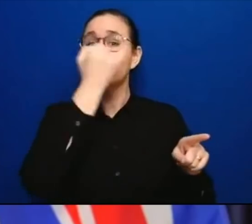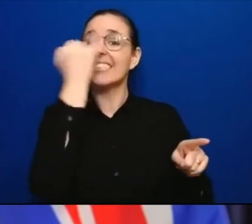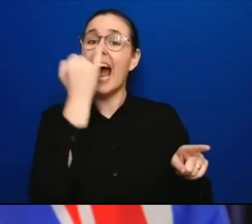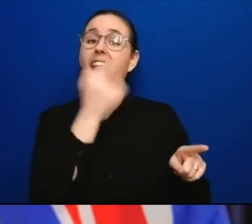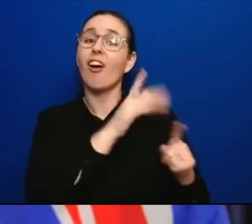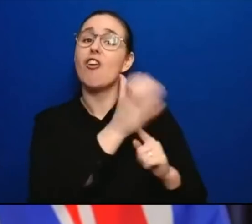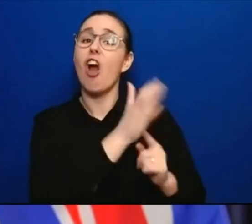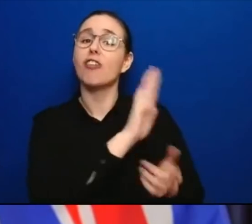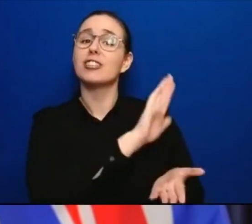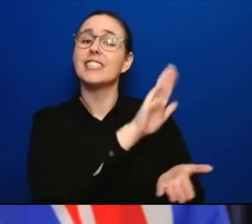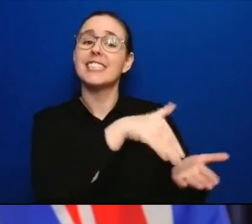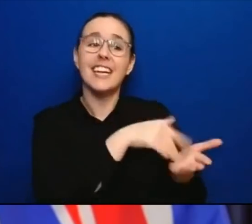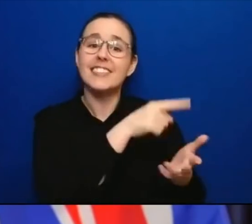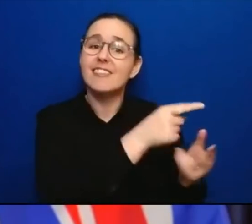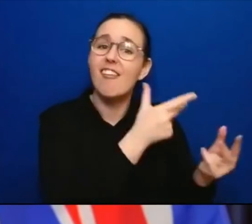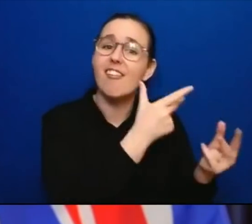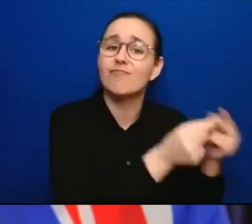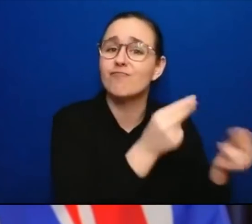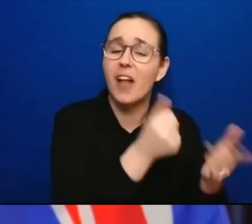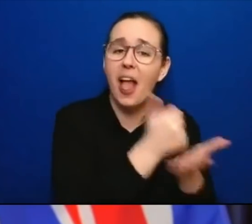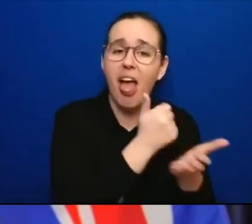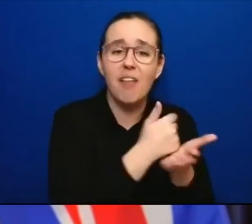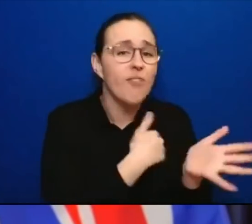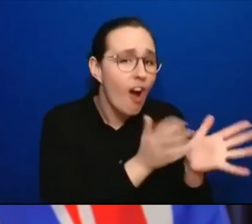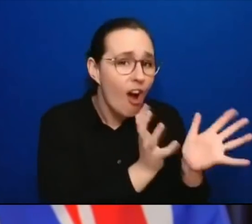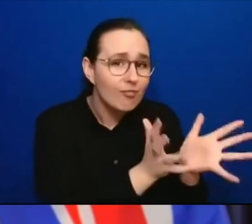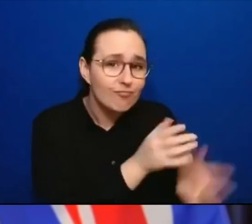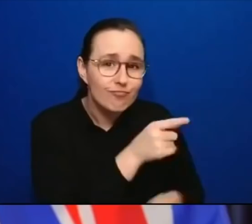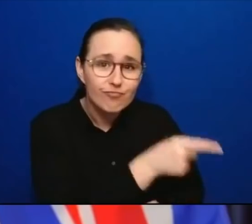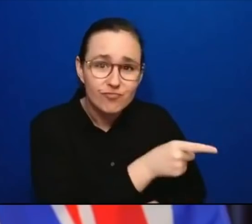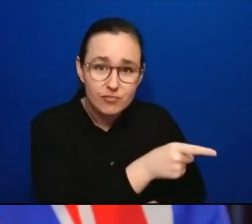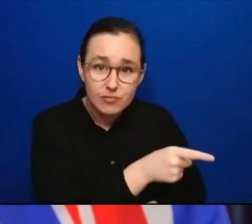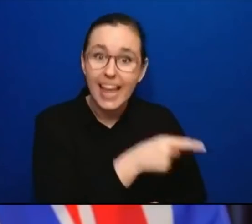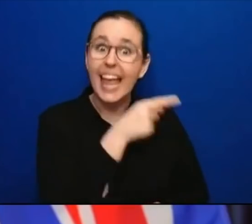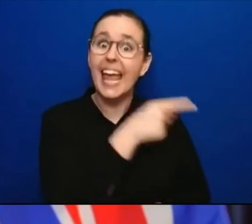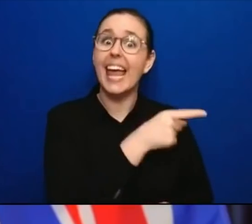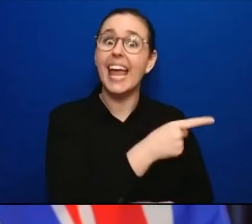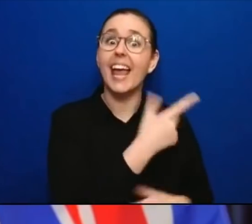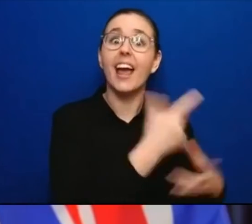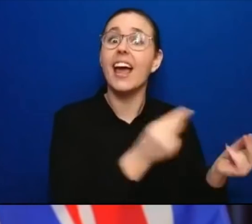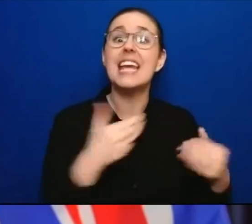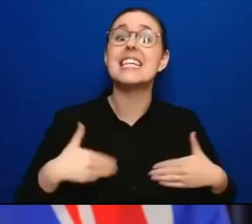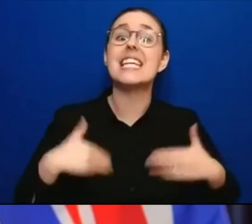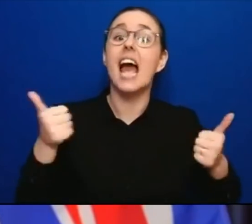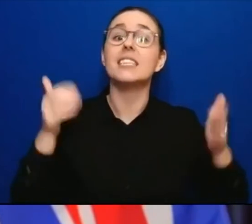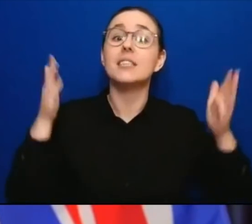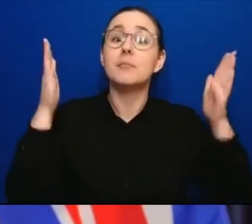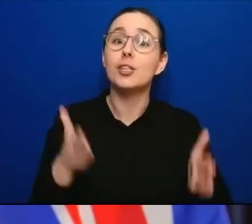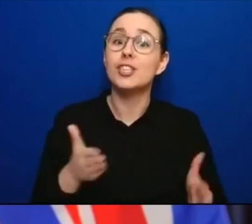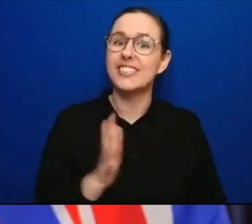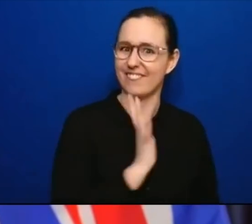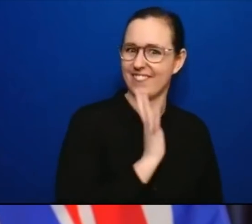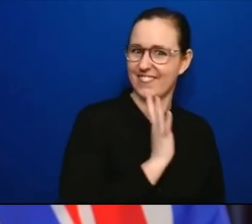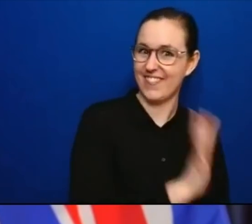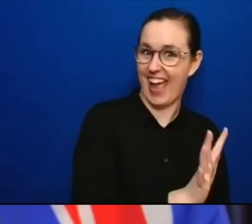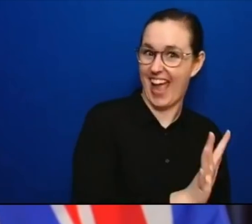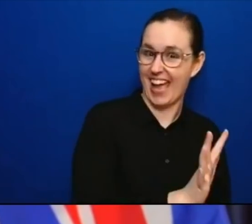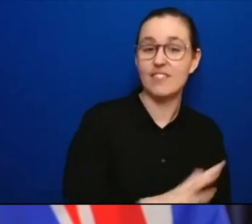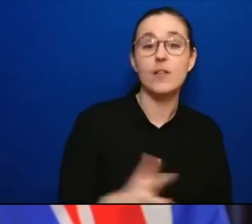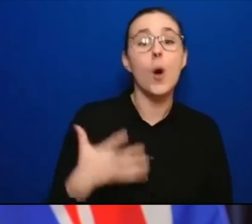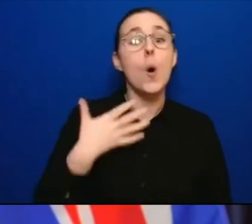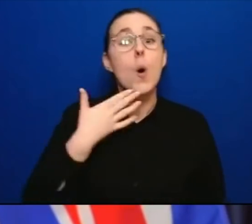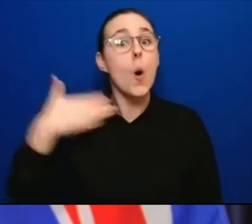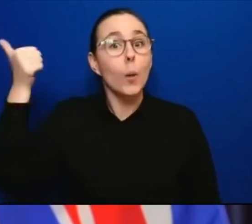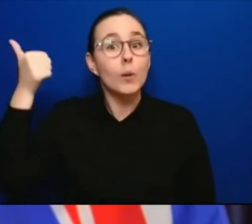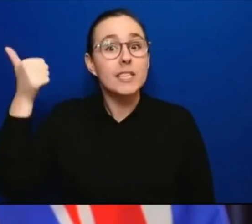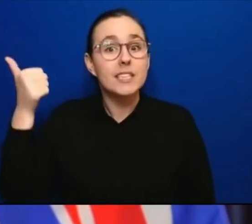The youngest person he'd vaccinated was 5, the oldest was 106, and how moved and inspired he was by his participation in